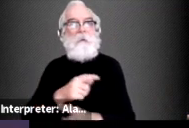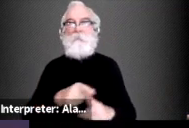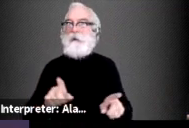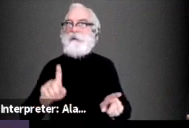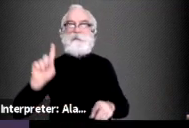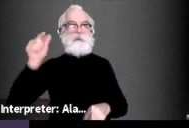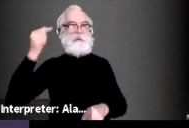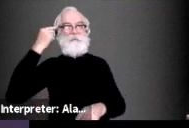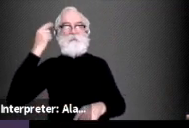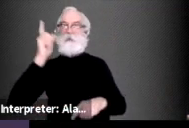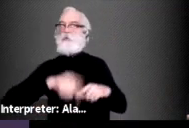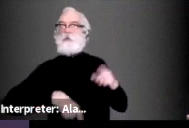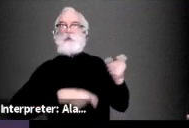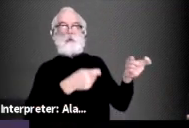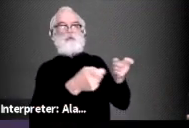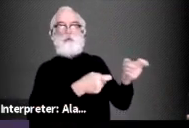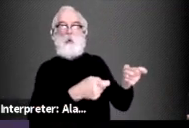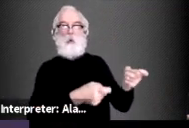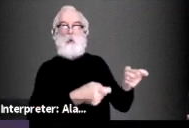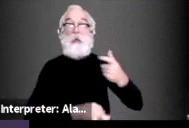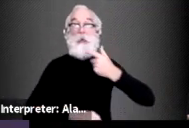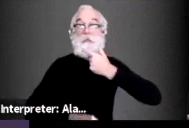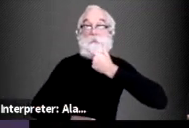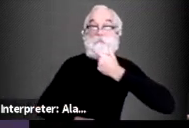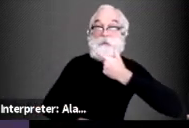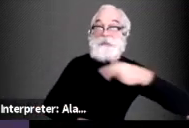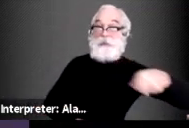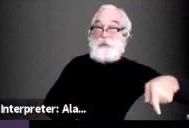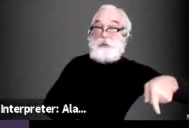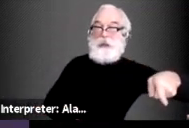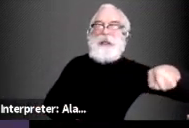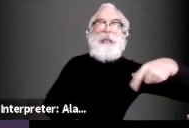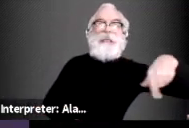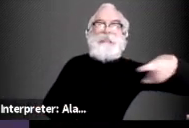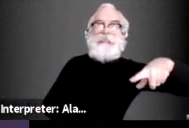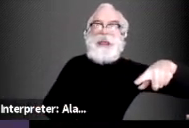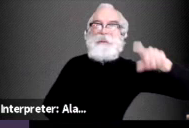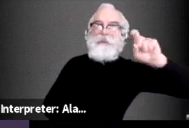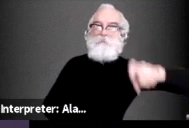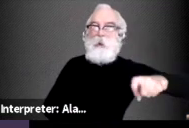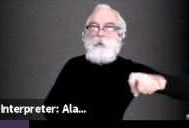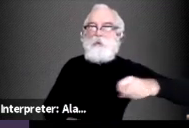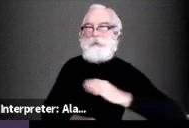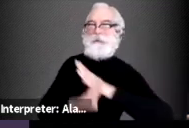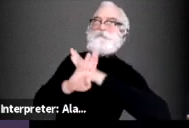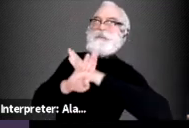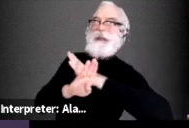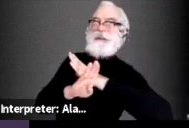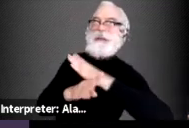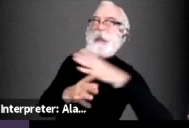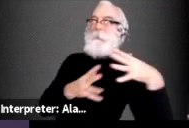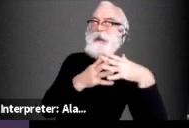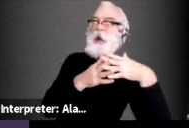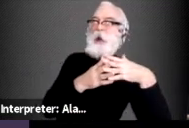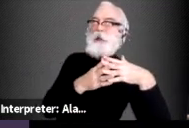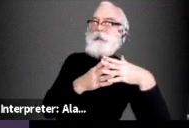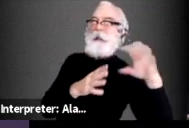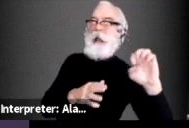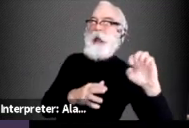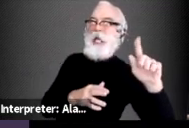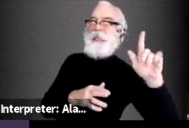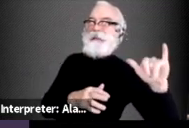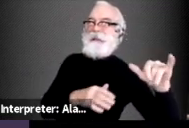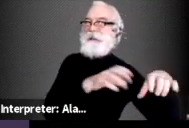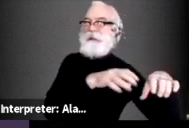British forces, tasked with defending the American colonies, had a difficult time finding sailors